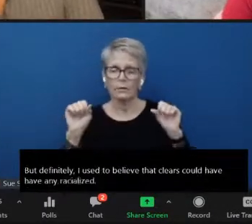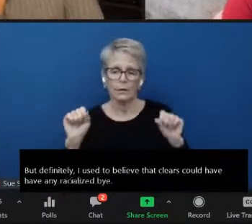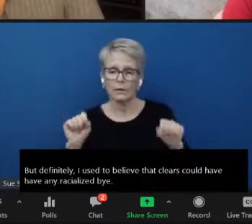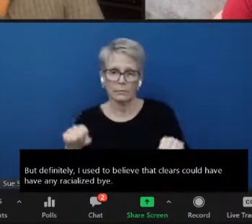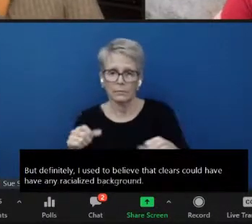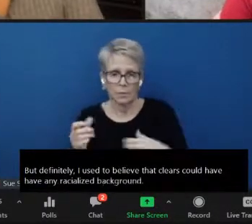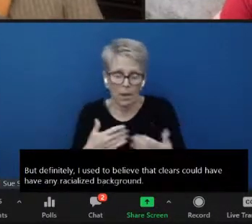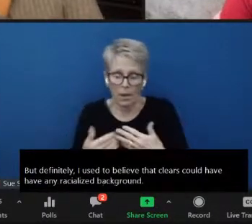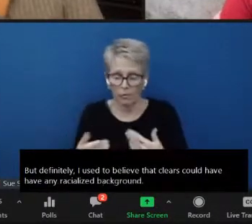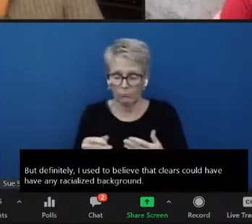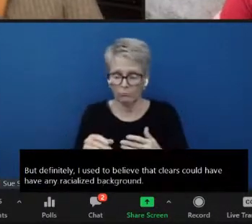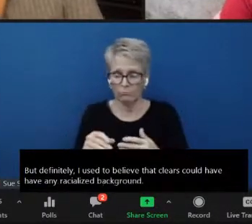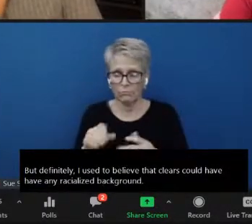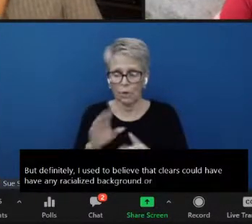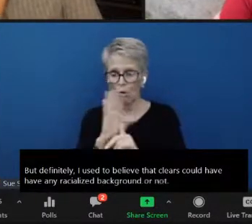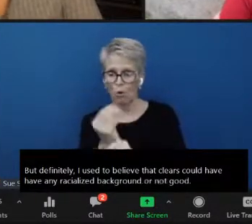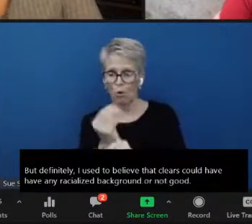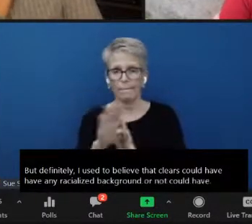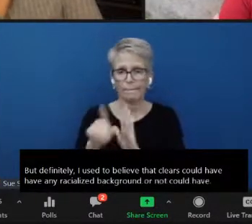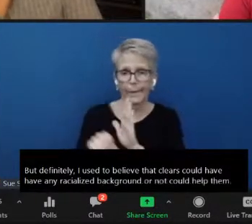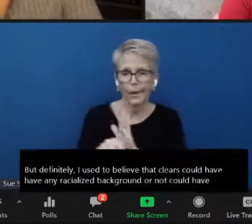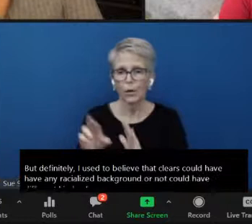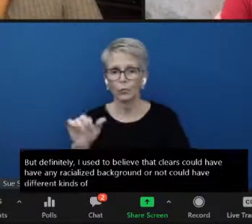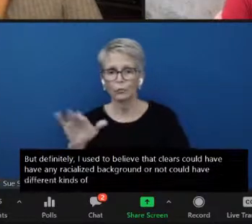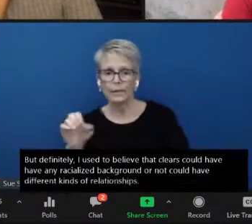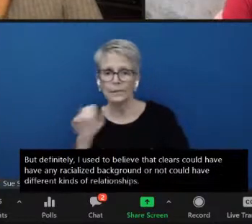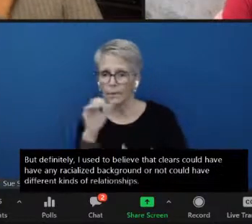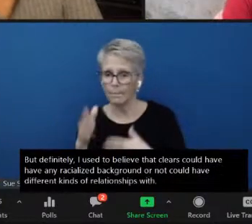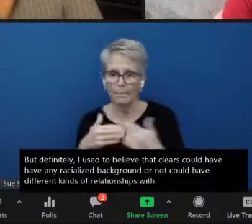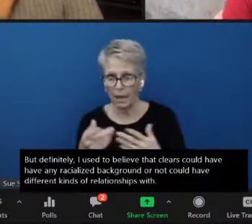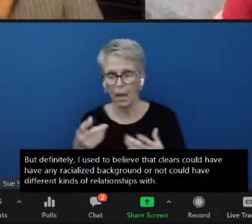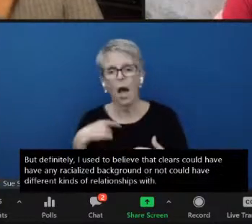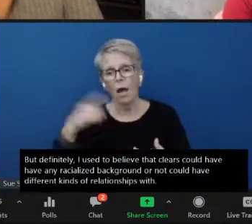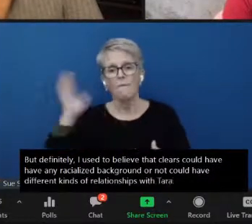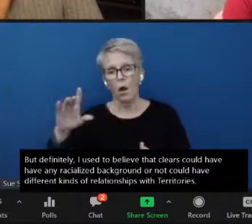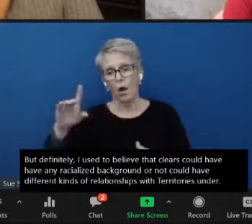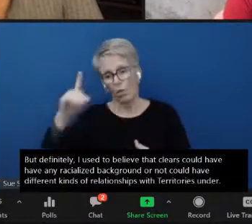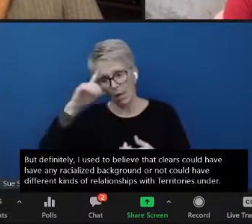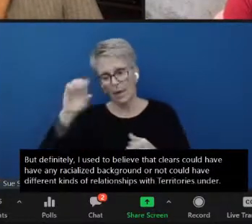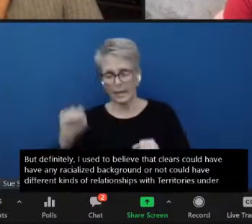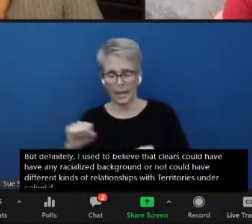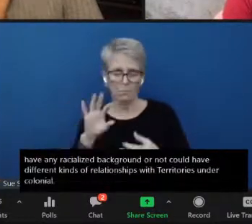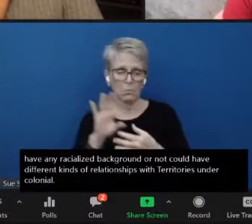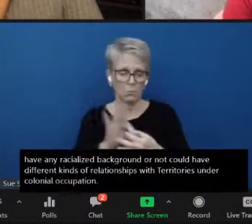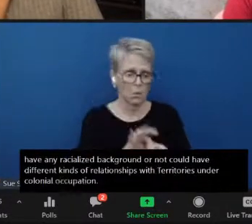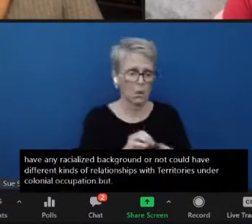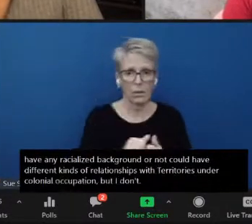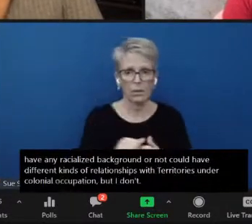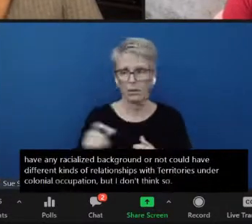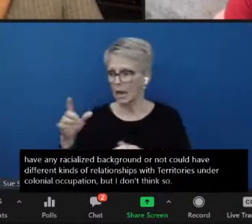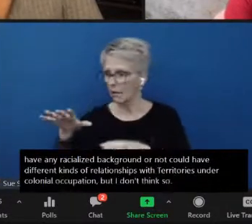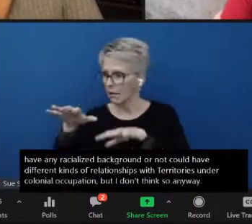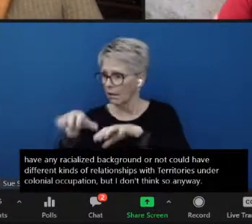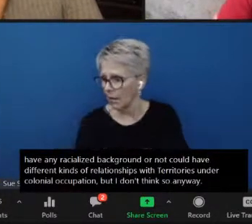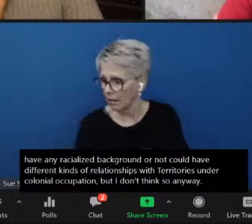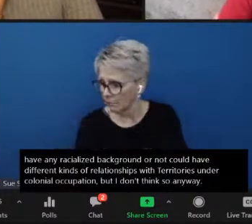racialized background or not, could have different kinds of relationships with territories under colonial occupation, but I don't think so